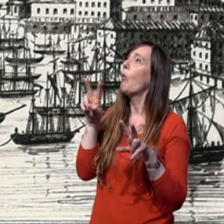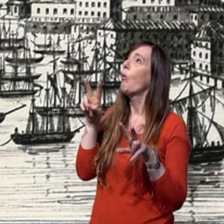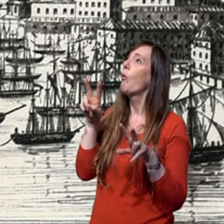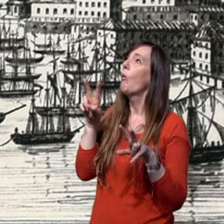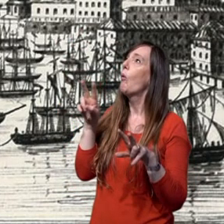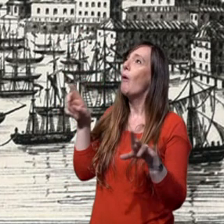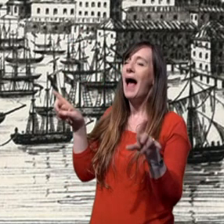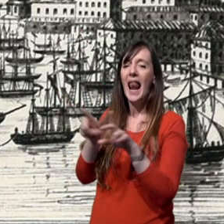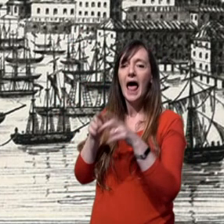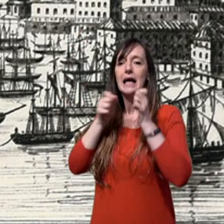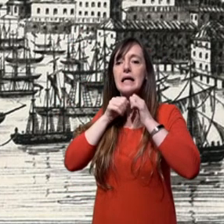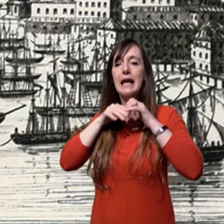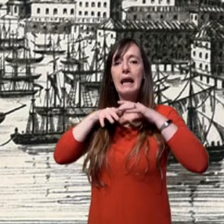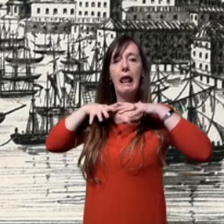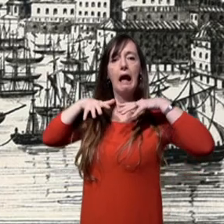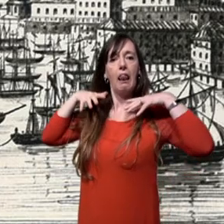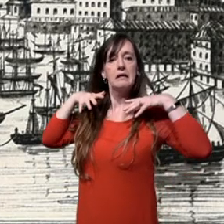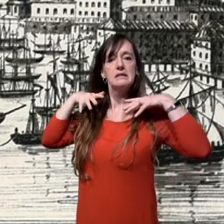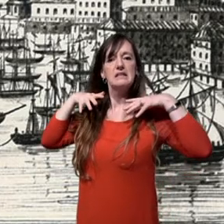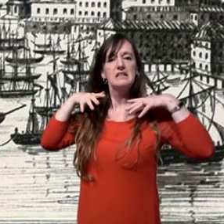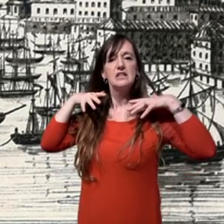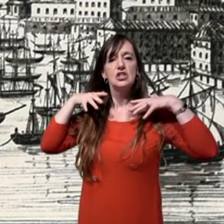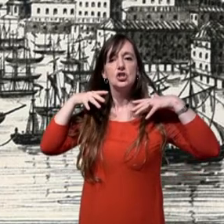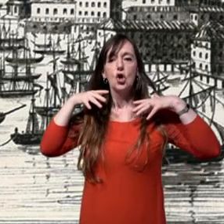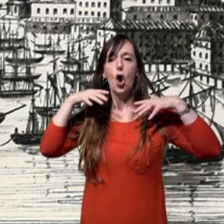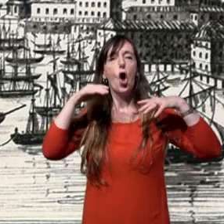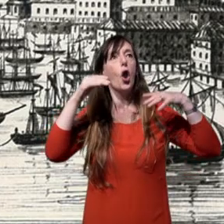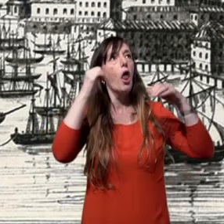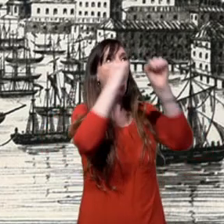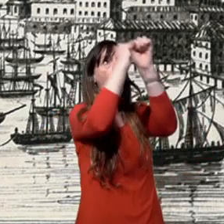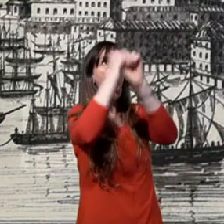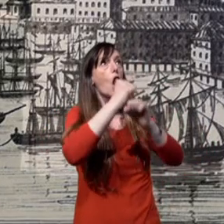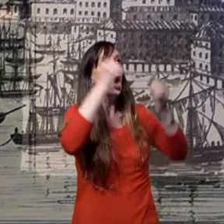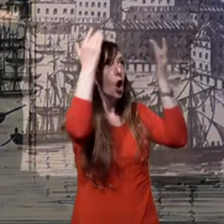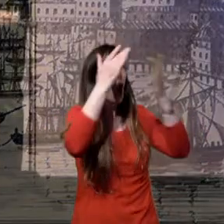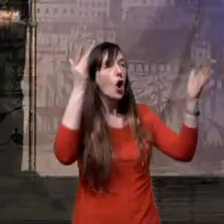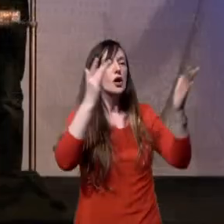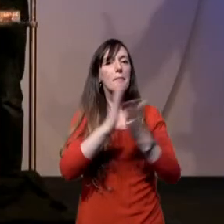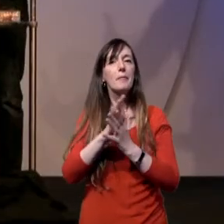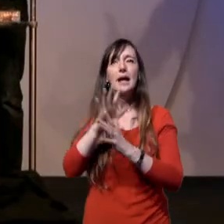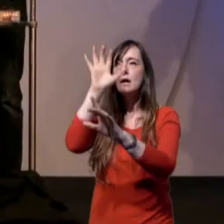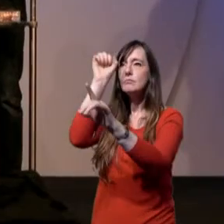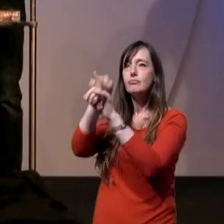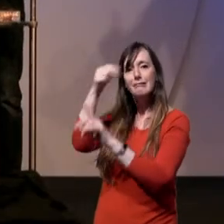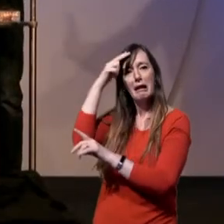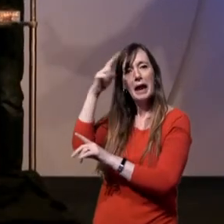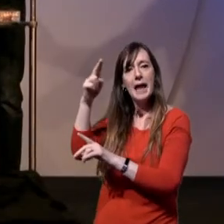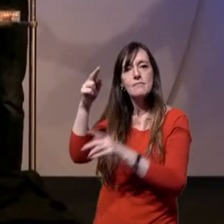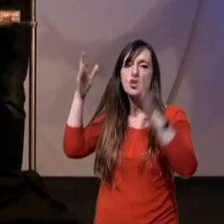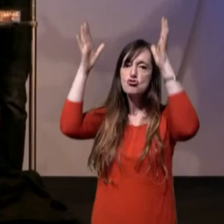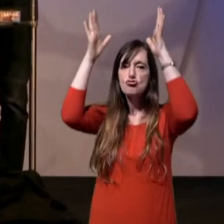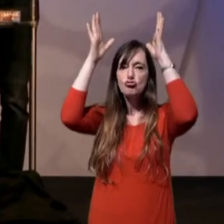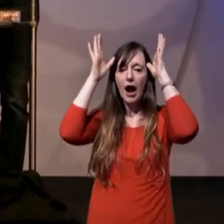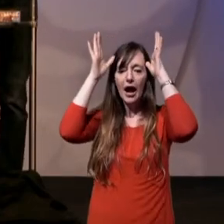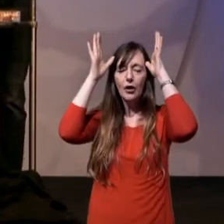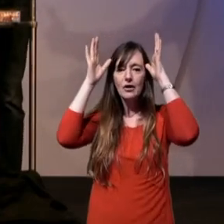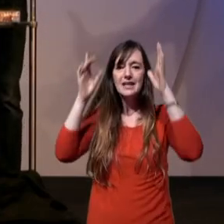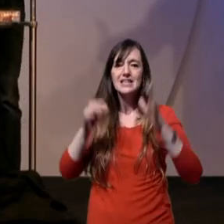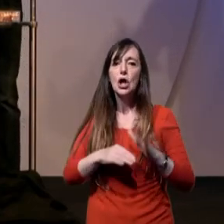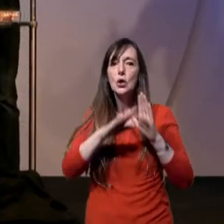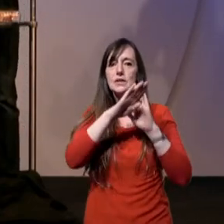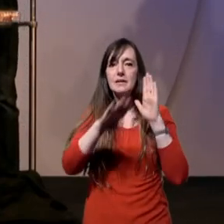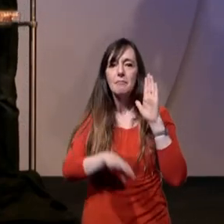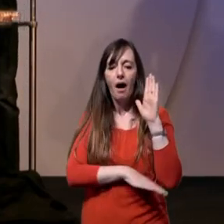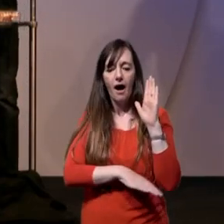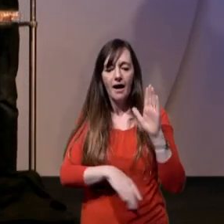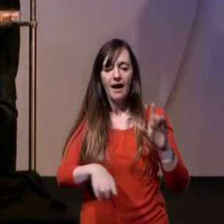a necklace on the statue of a goddess. More commonly, it was known as the crown. So Dubai had the palm going out,